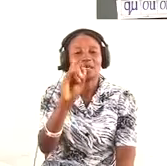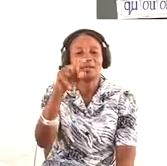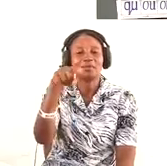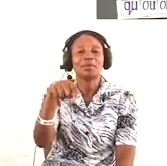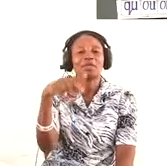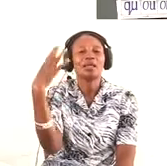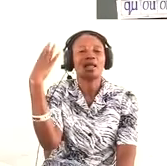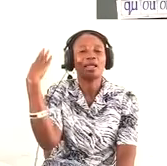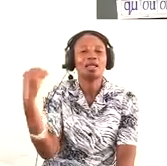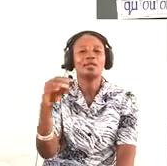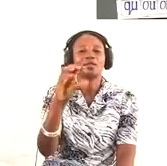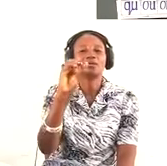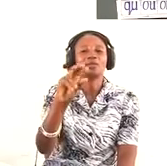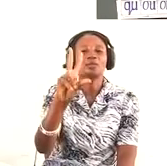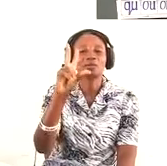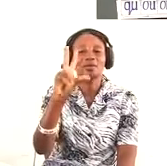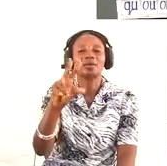How.